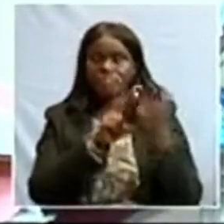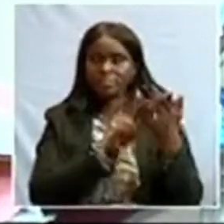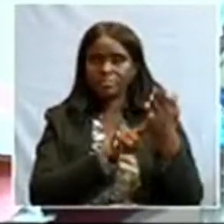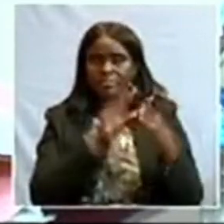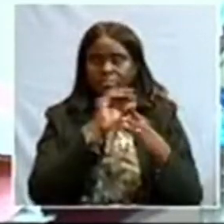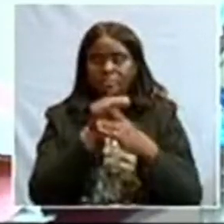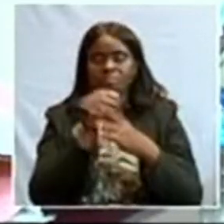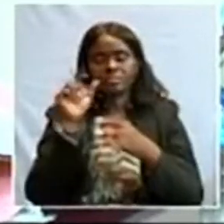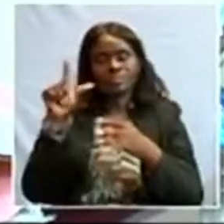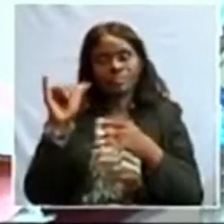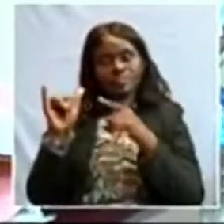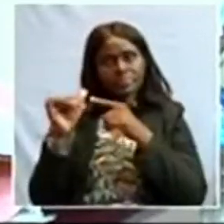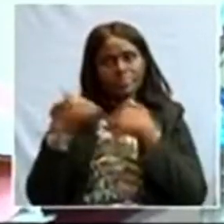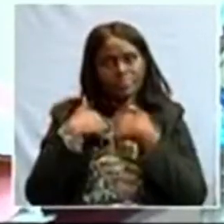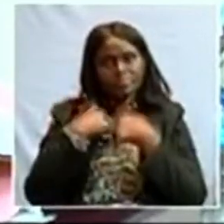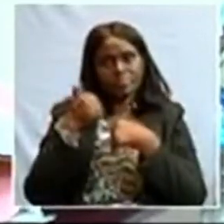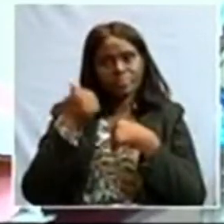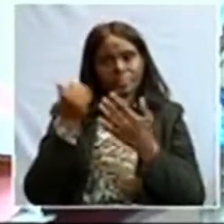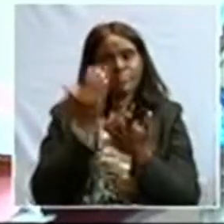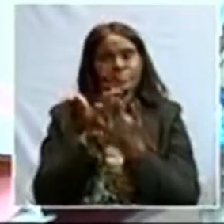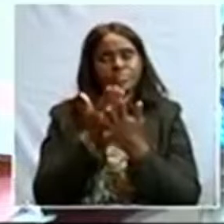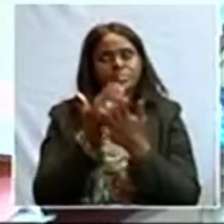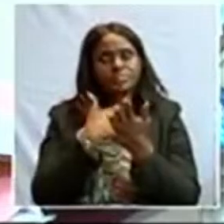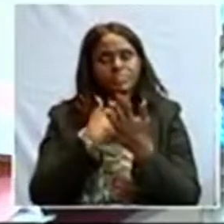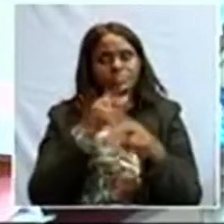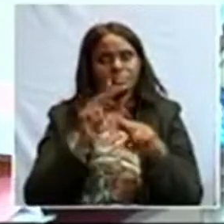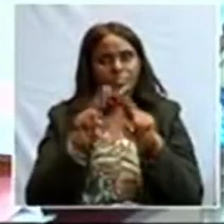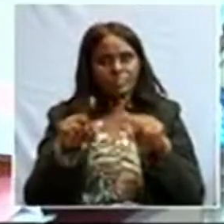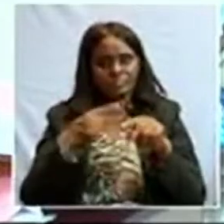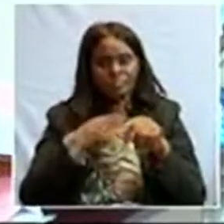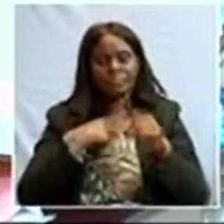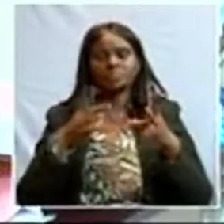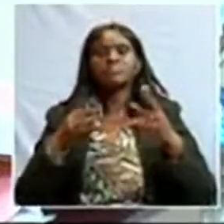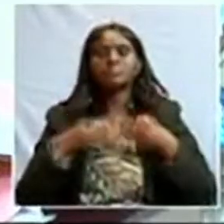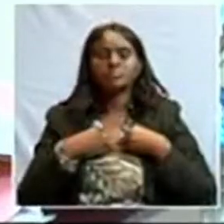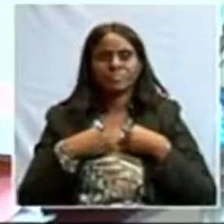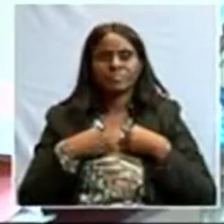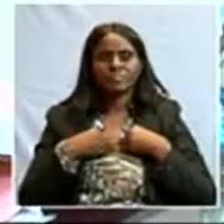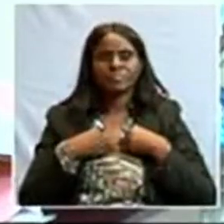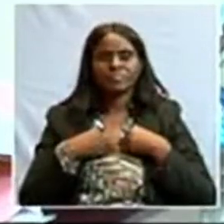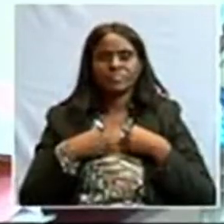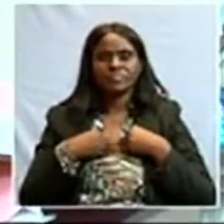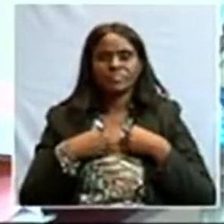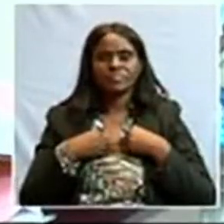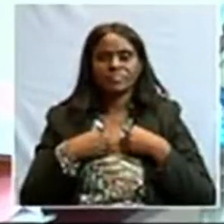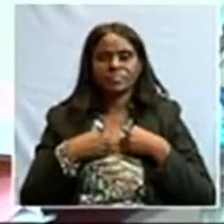does Luanshya have any recommendation. Chair, I must admit that I have not exercised my mind